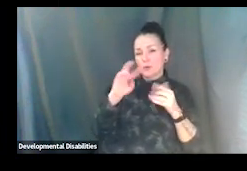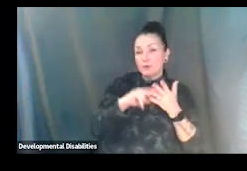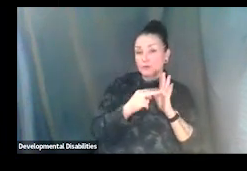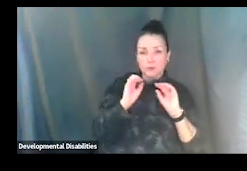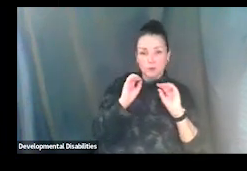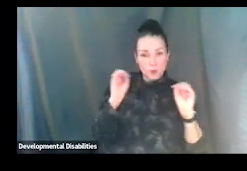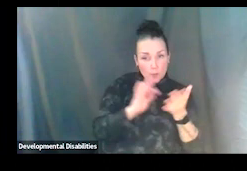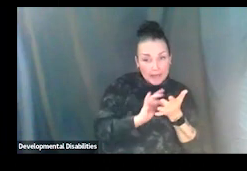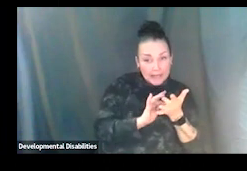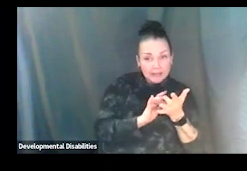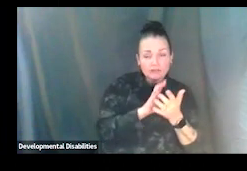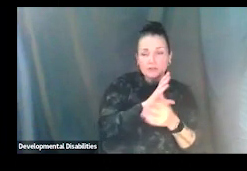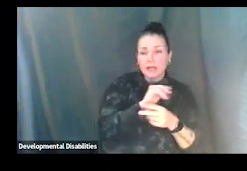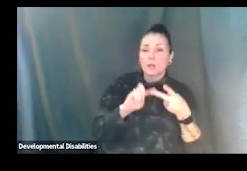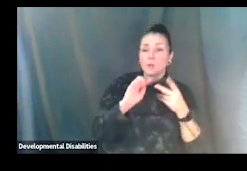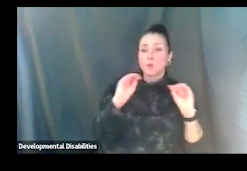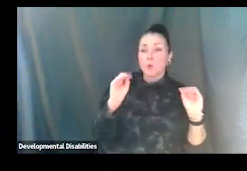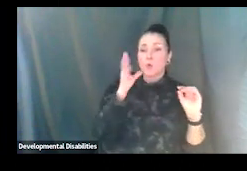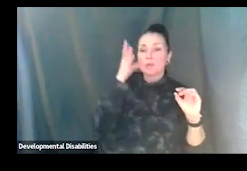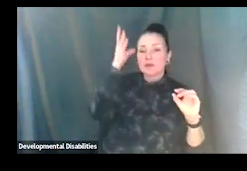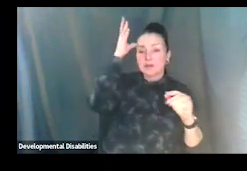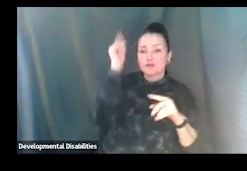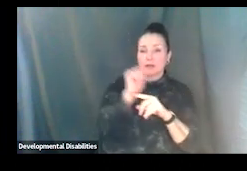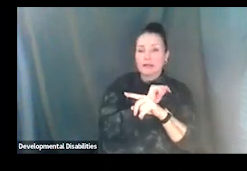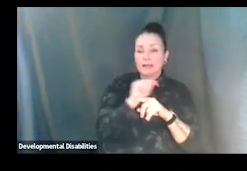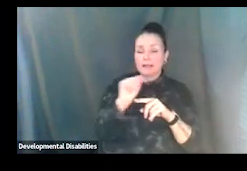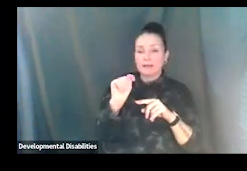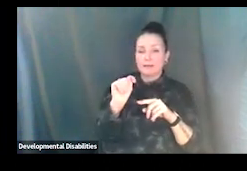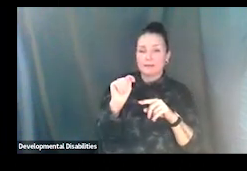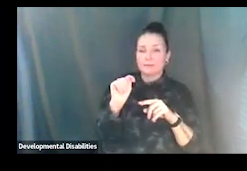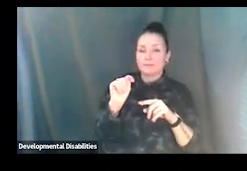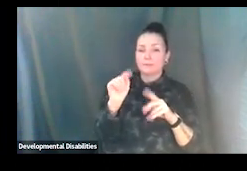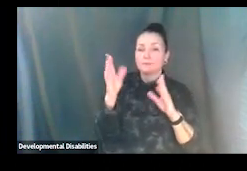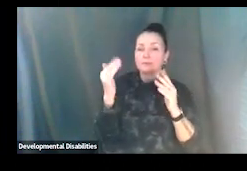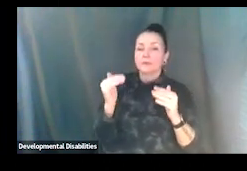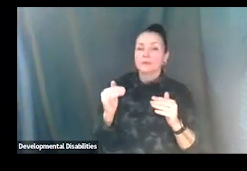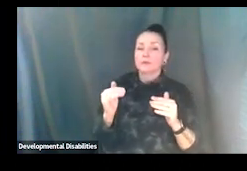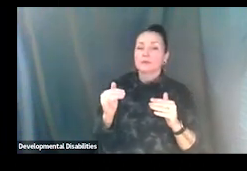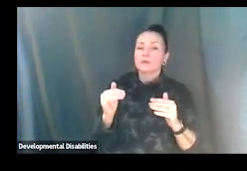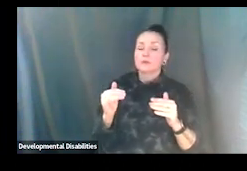no medicine at all. They were on placebo. The group with the